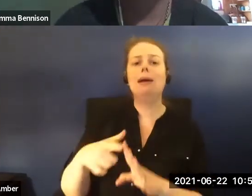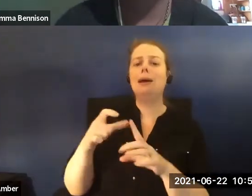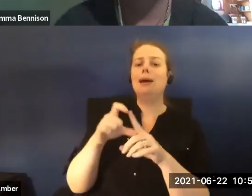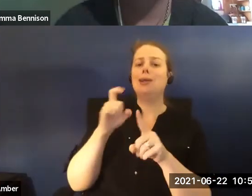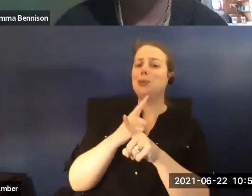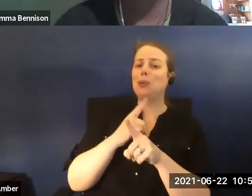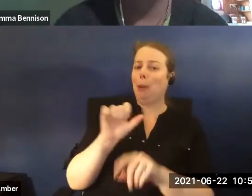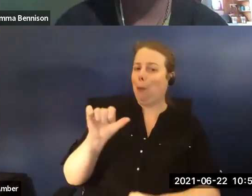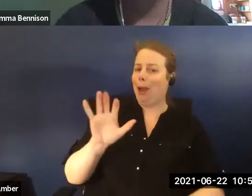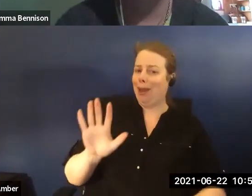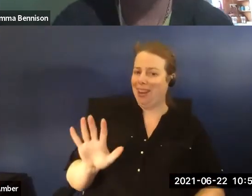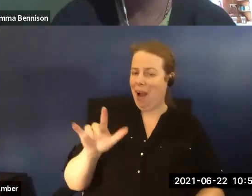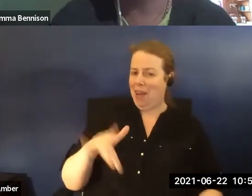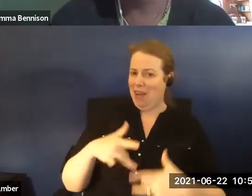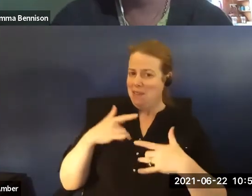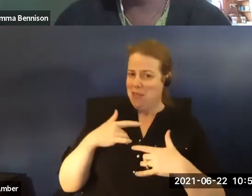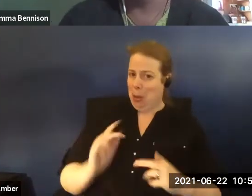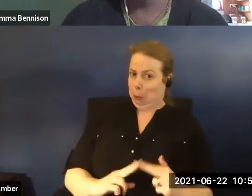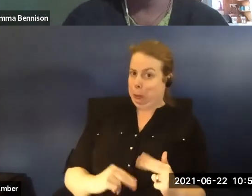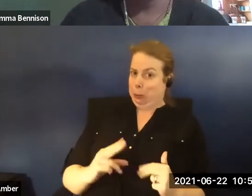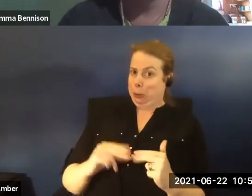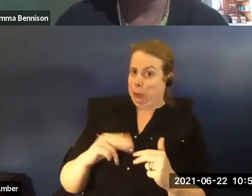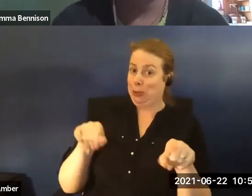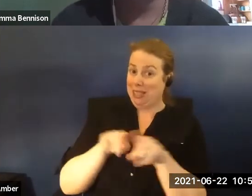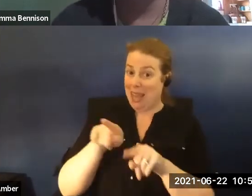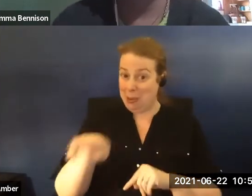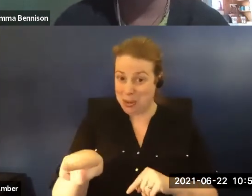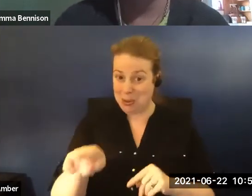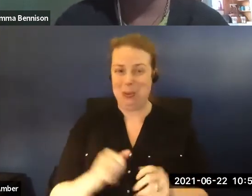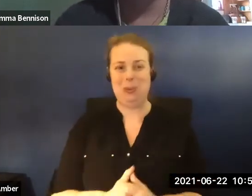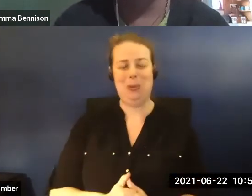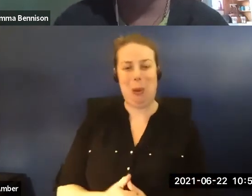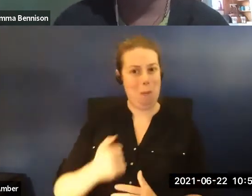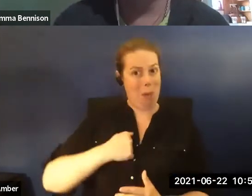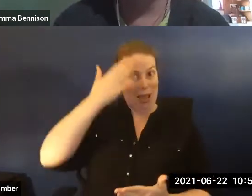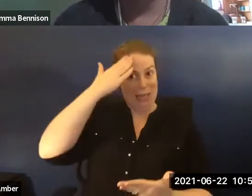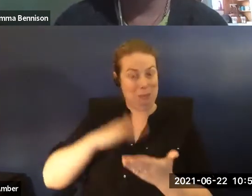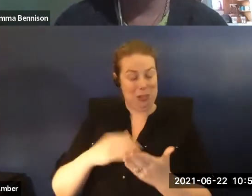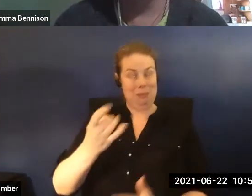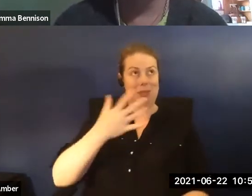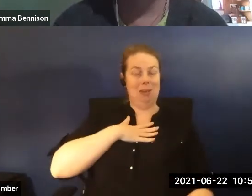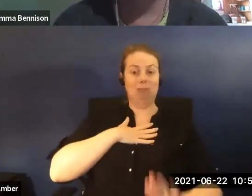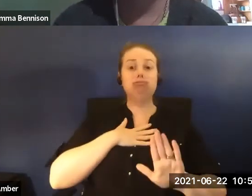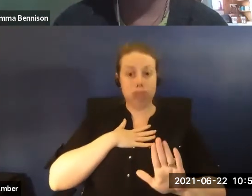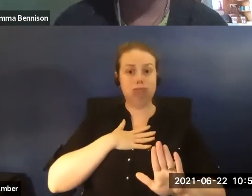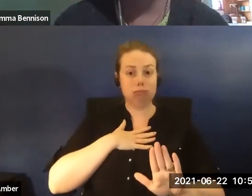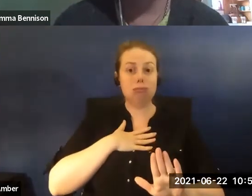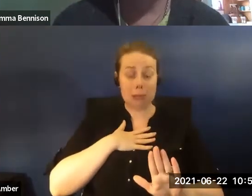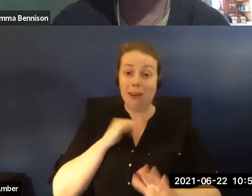own blood pressure rising as you were talking. I haven't experienced it myself. It's just so